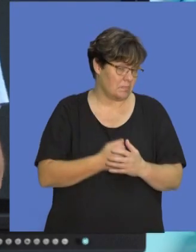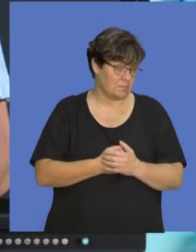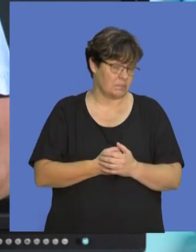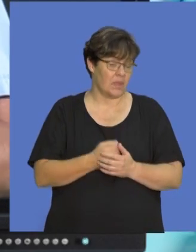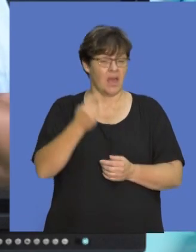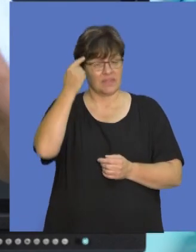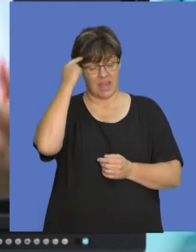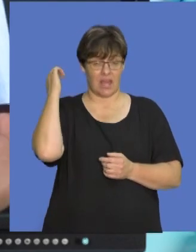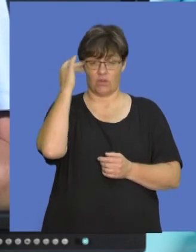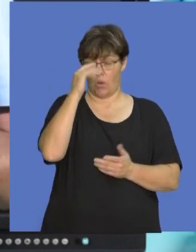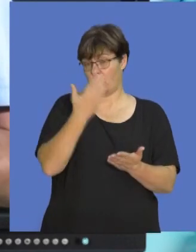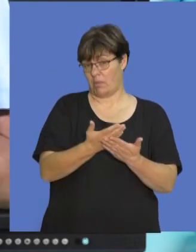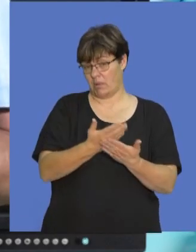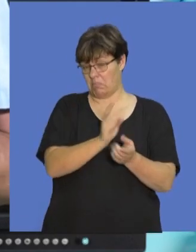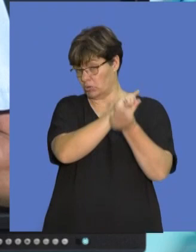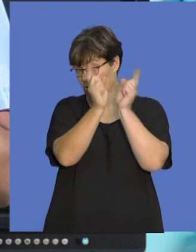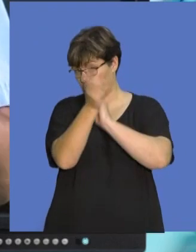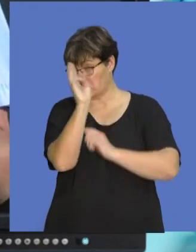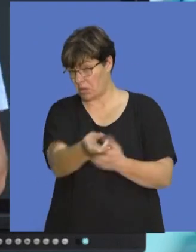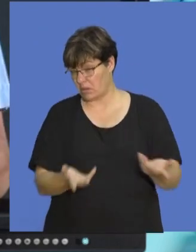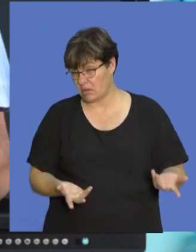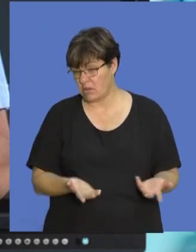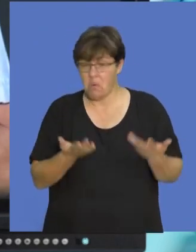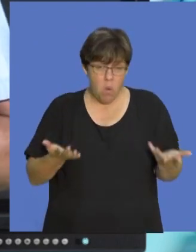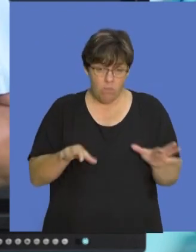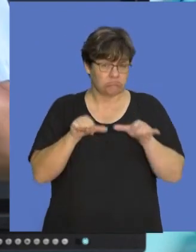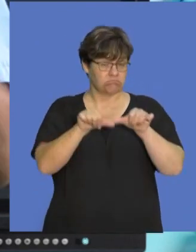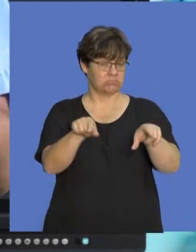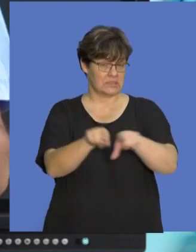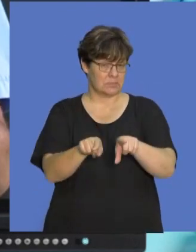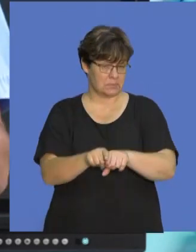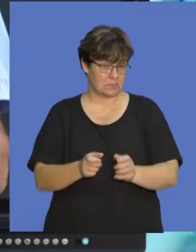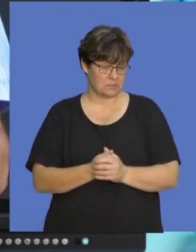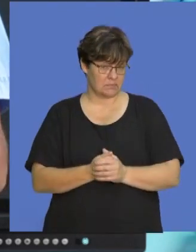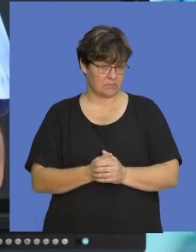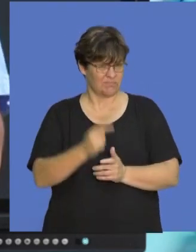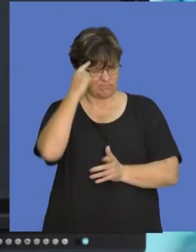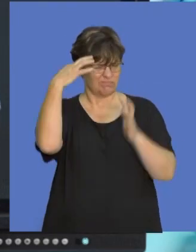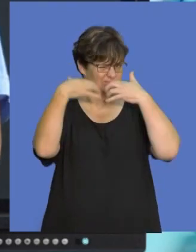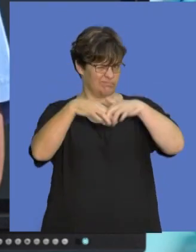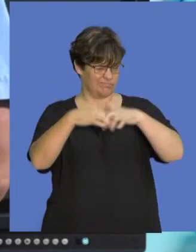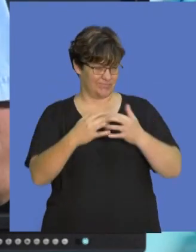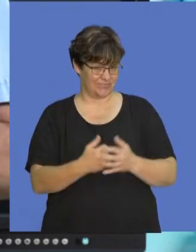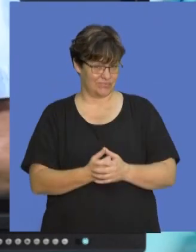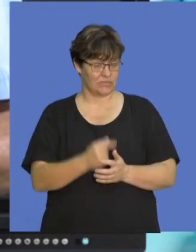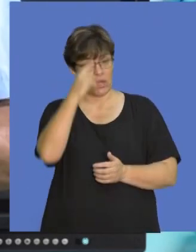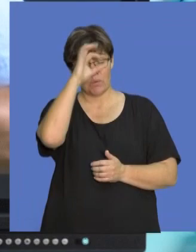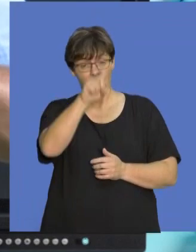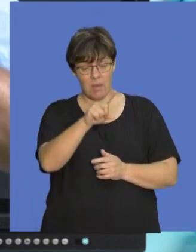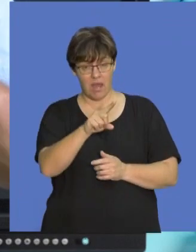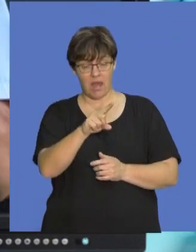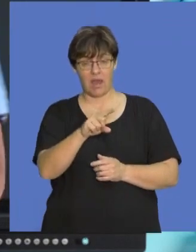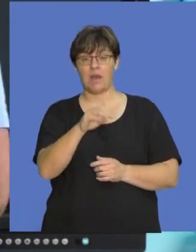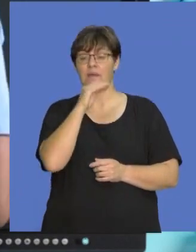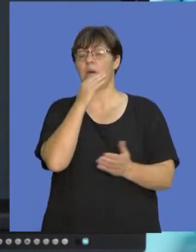doing? Do you think the theoretical probability will change, or will it remain the same? Well, think about it. Remember